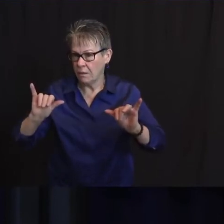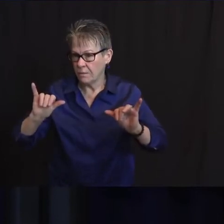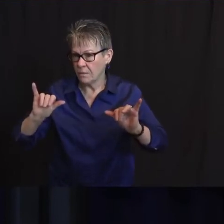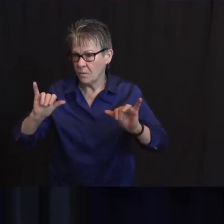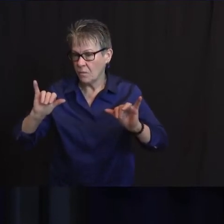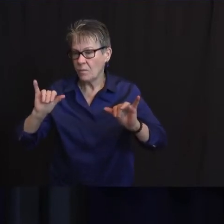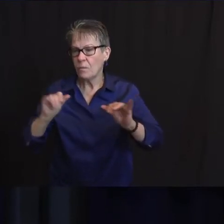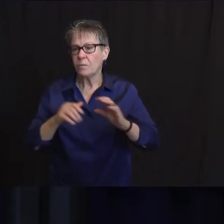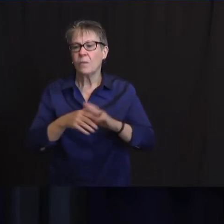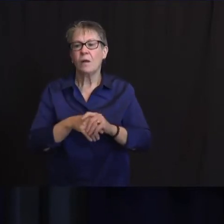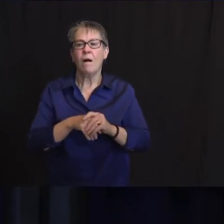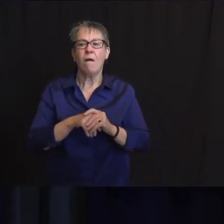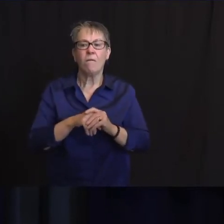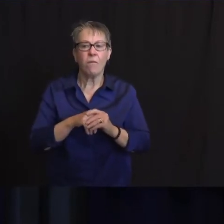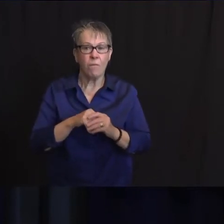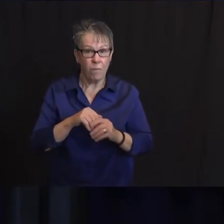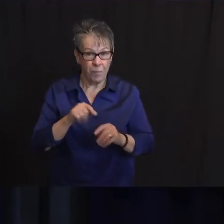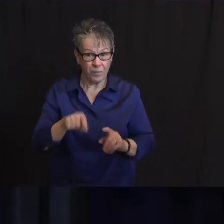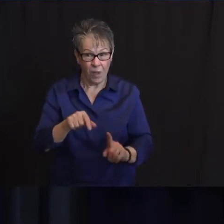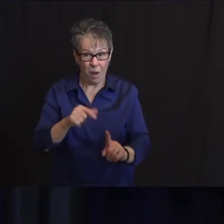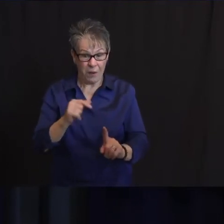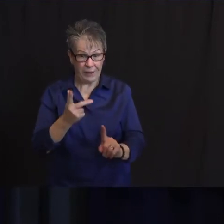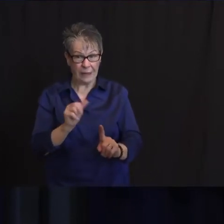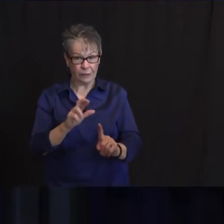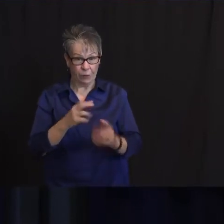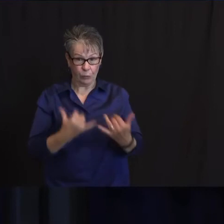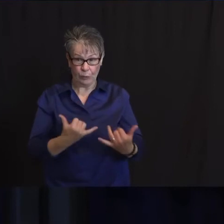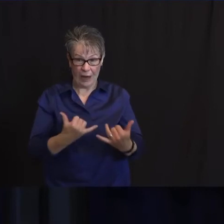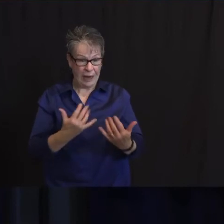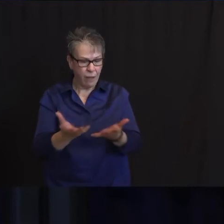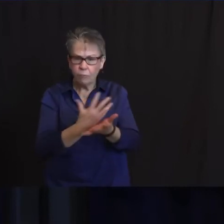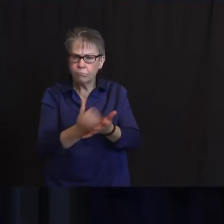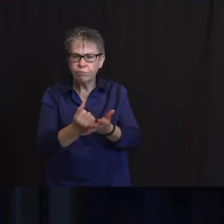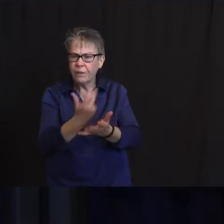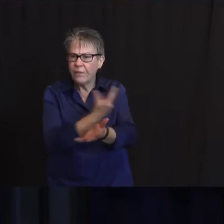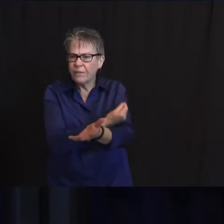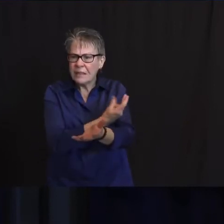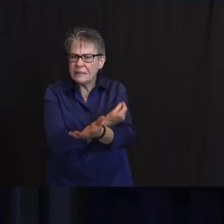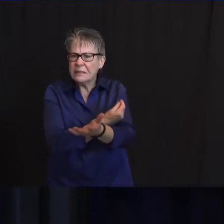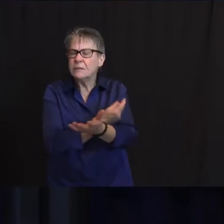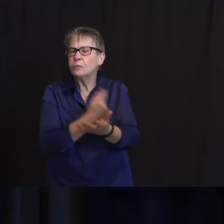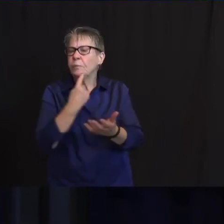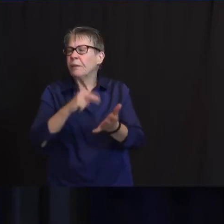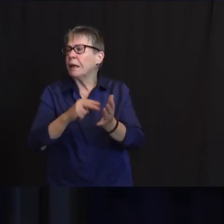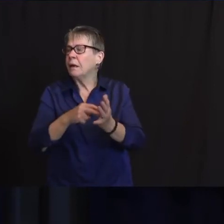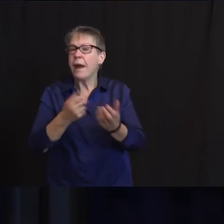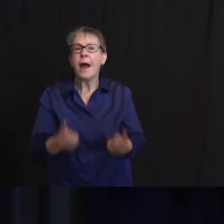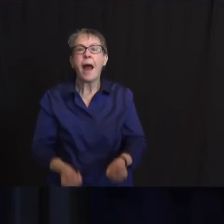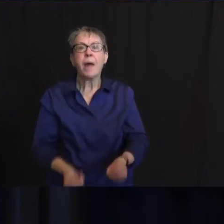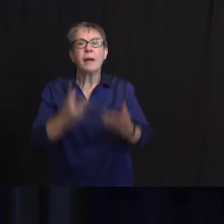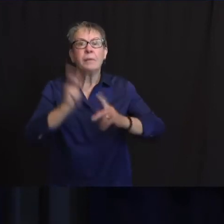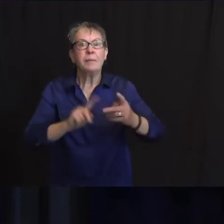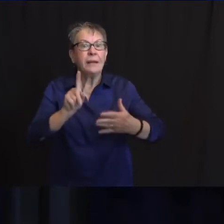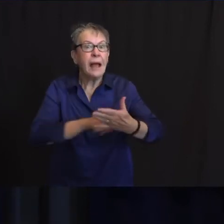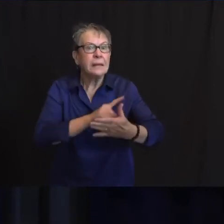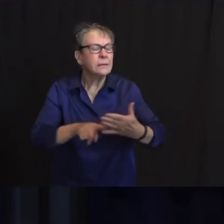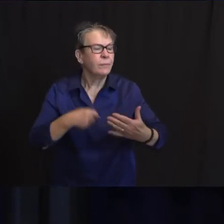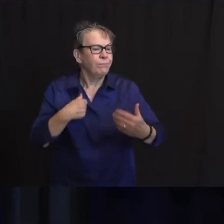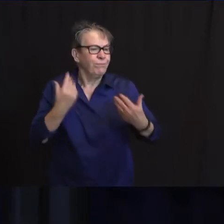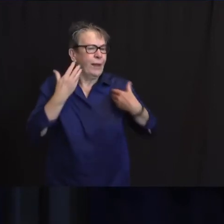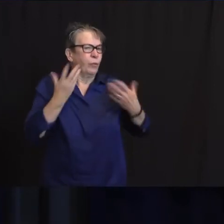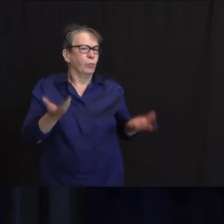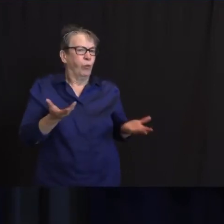visits were canceled at Gloucester today. I can find that out for you and get back to you. Lon, can you help